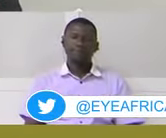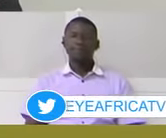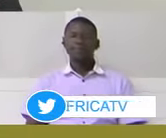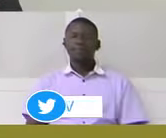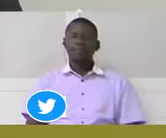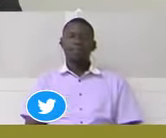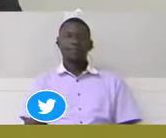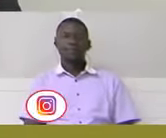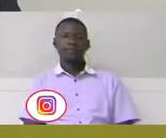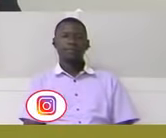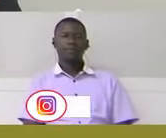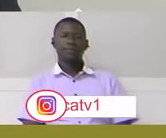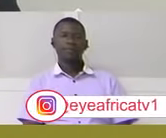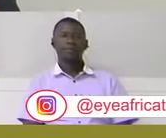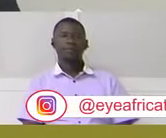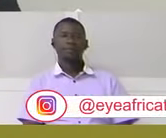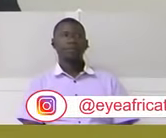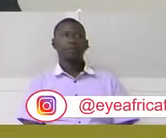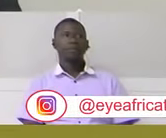That's